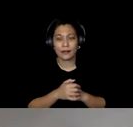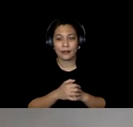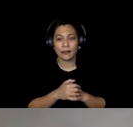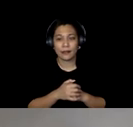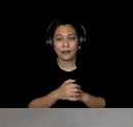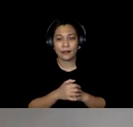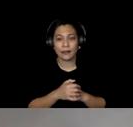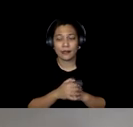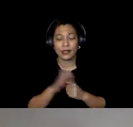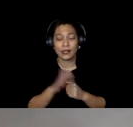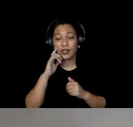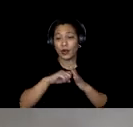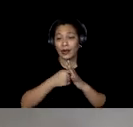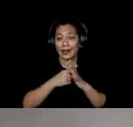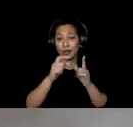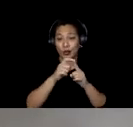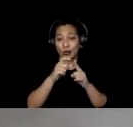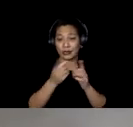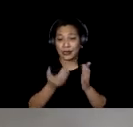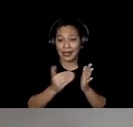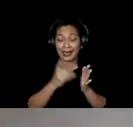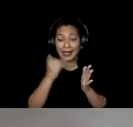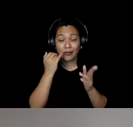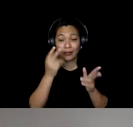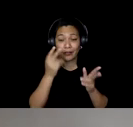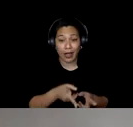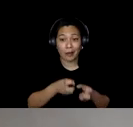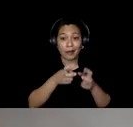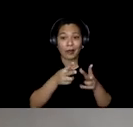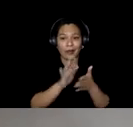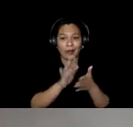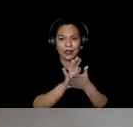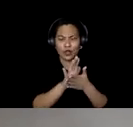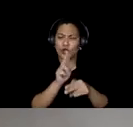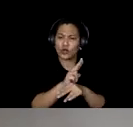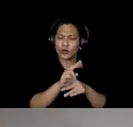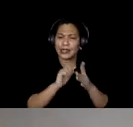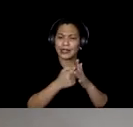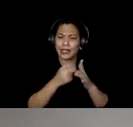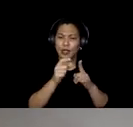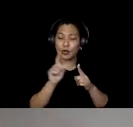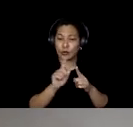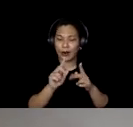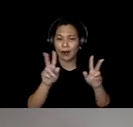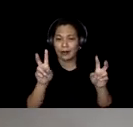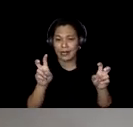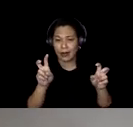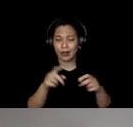Keywords, again, when you're uploading your videos, use keywords in the video title, in the